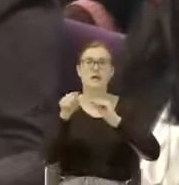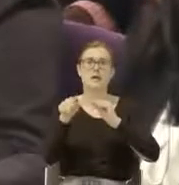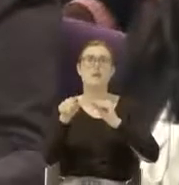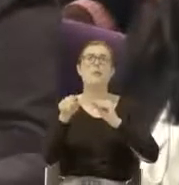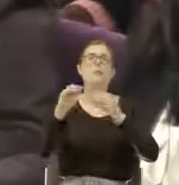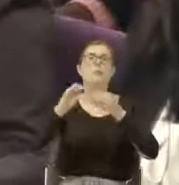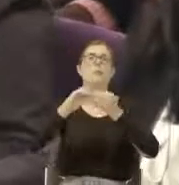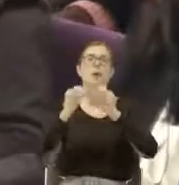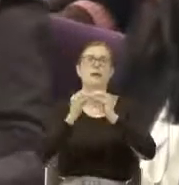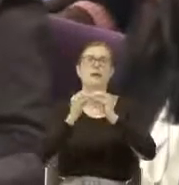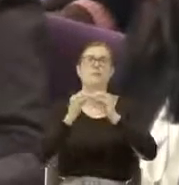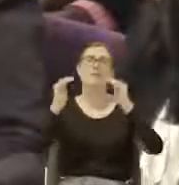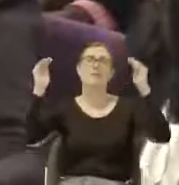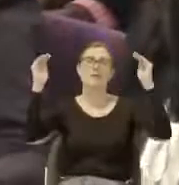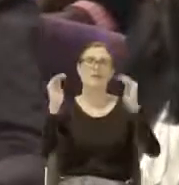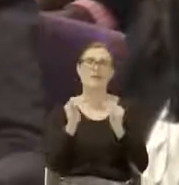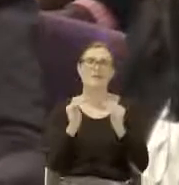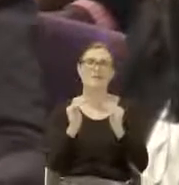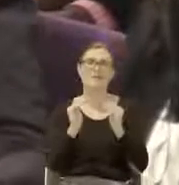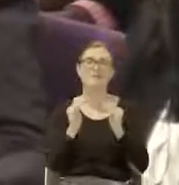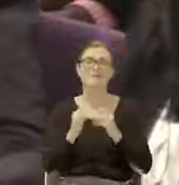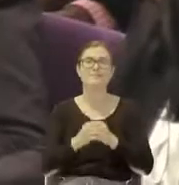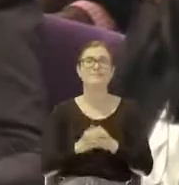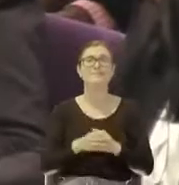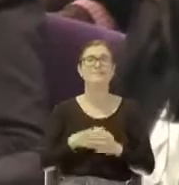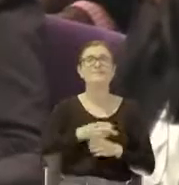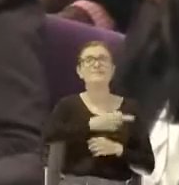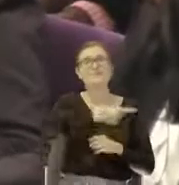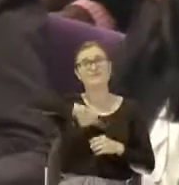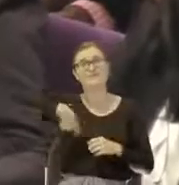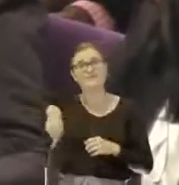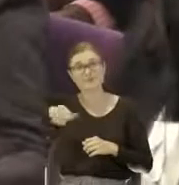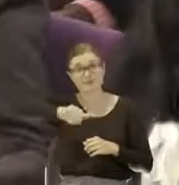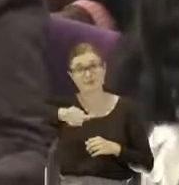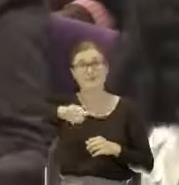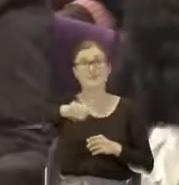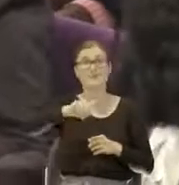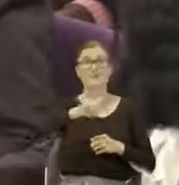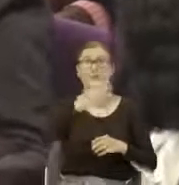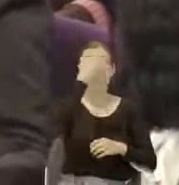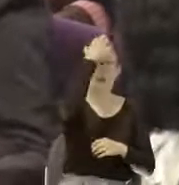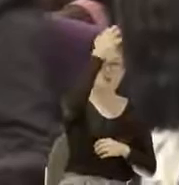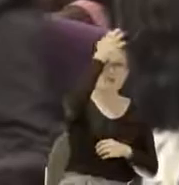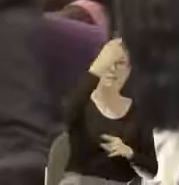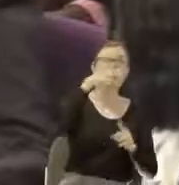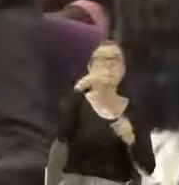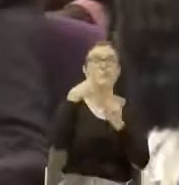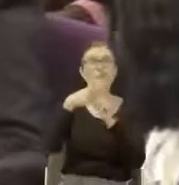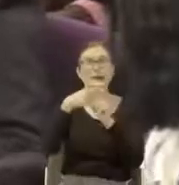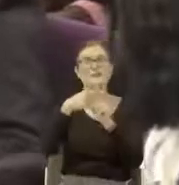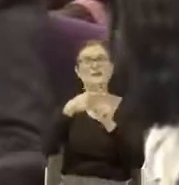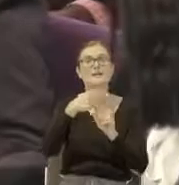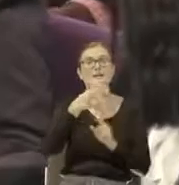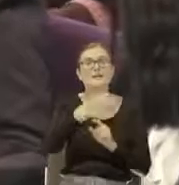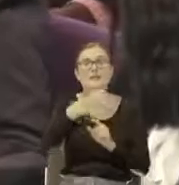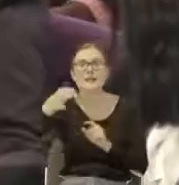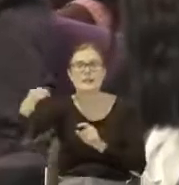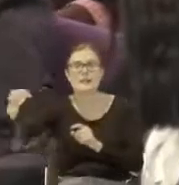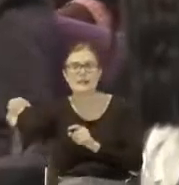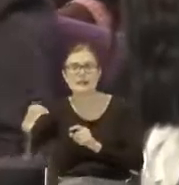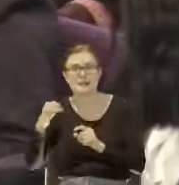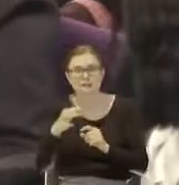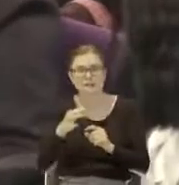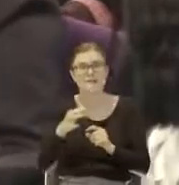at the challenges that councillors are having. They are in the forefront of responding